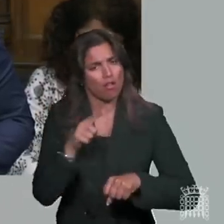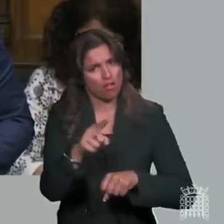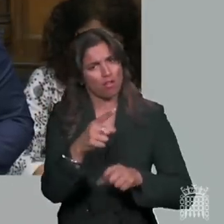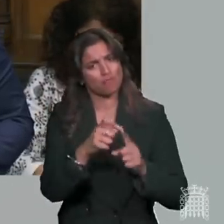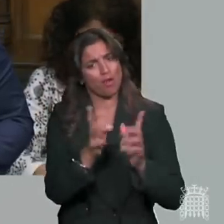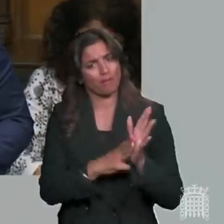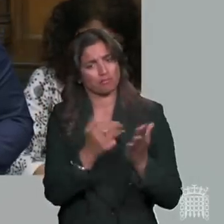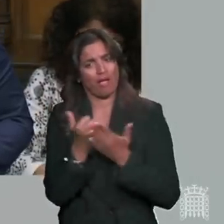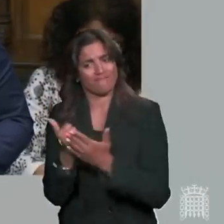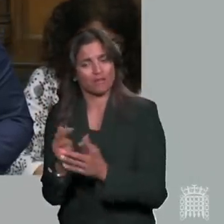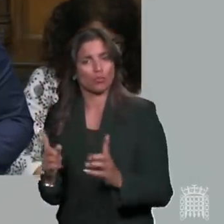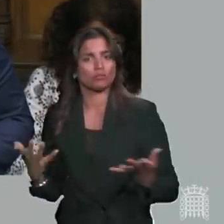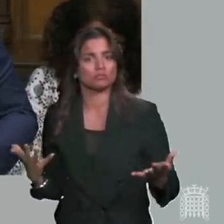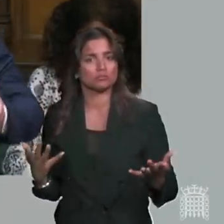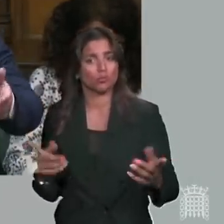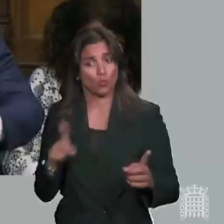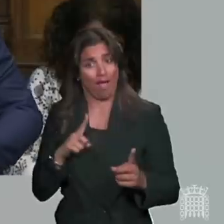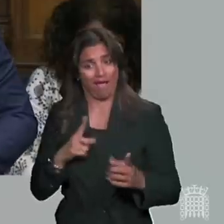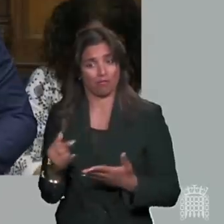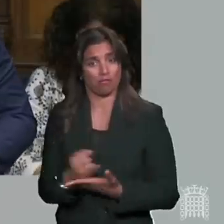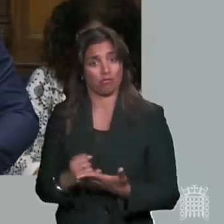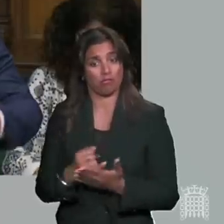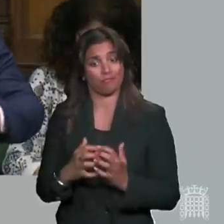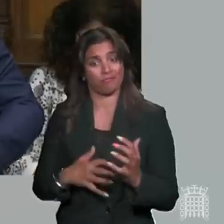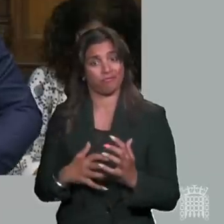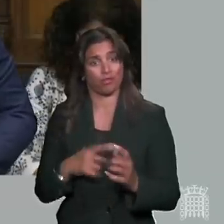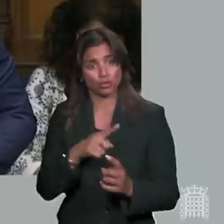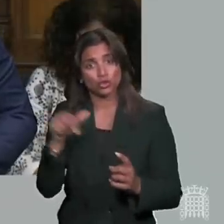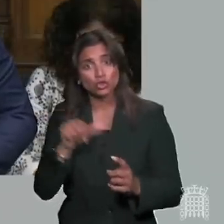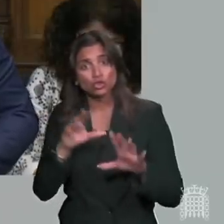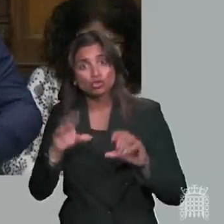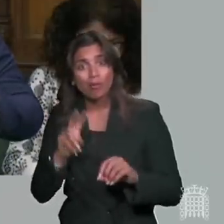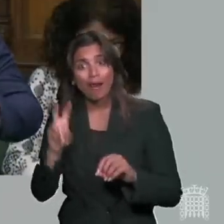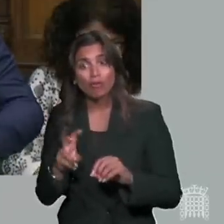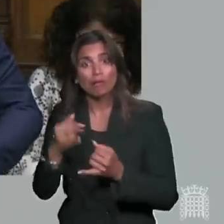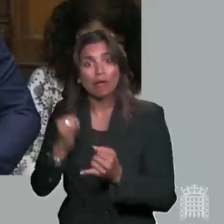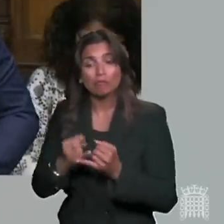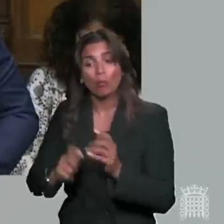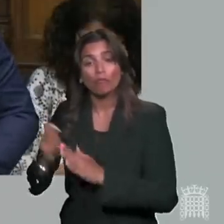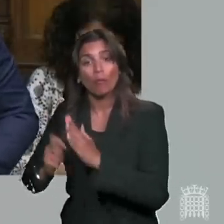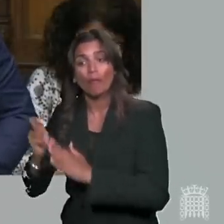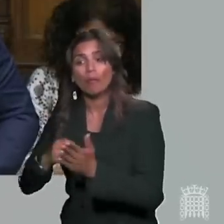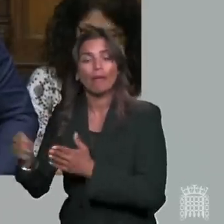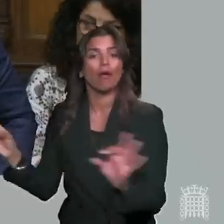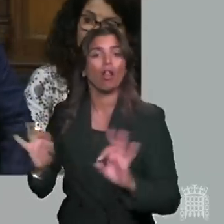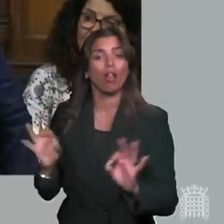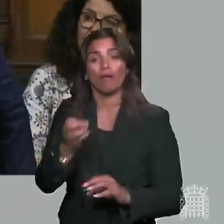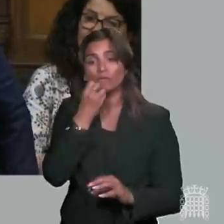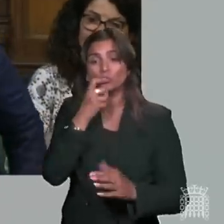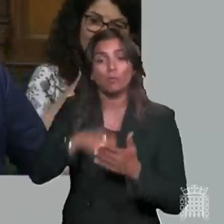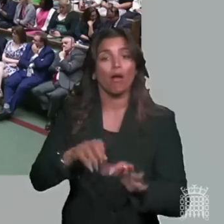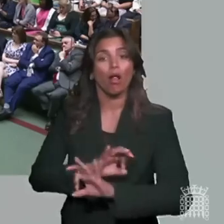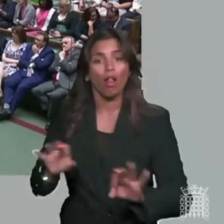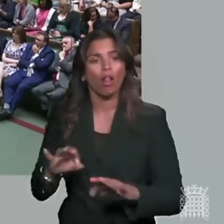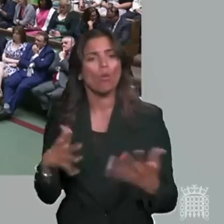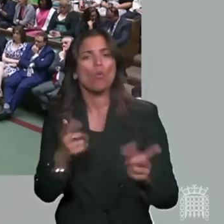suffering the consequences of Tory economic chaos? Should they cut back on food, switch off the electric and gas, or get further into Tory-fuelled expensive